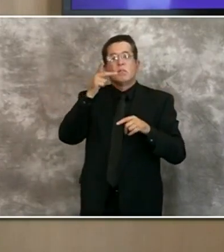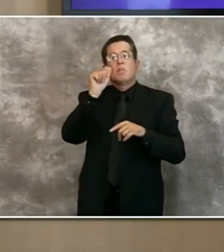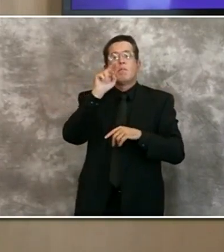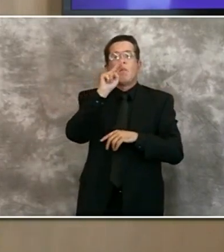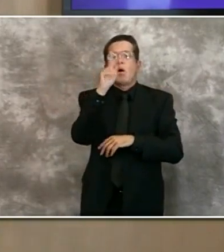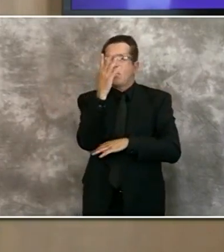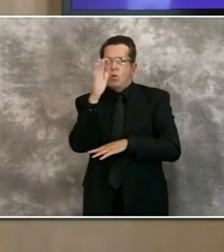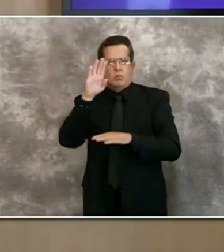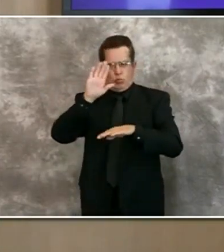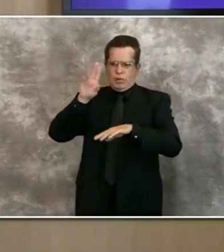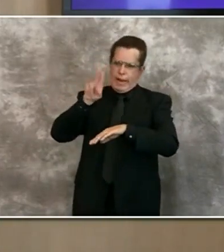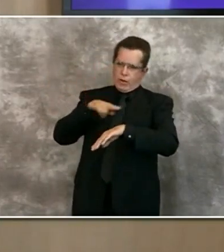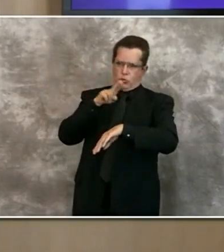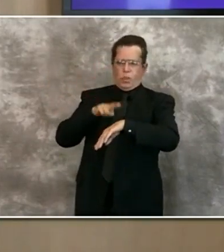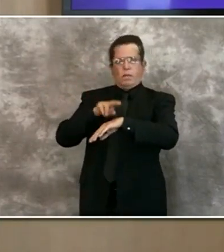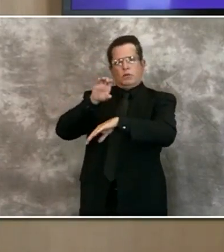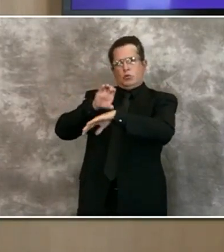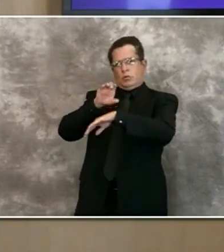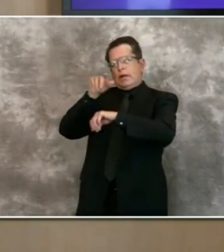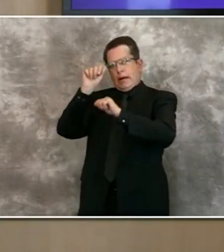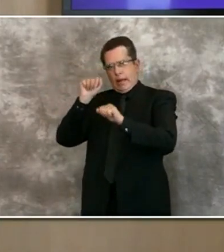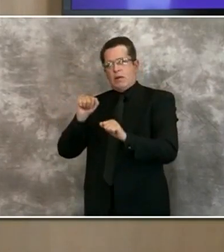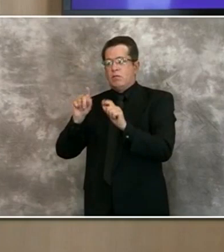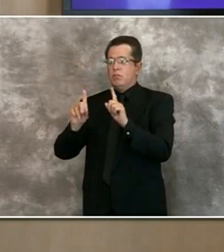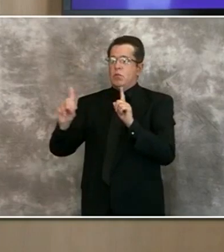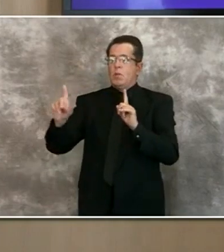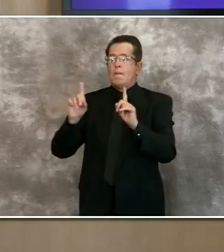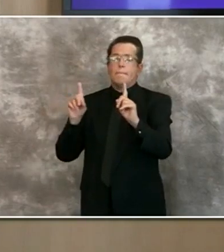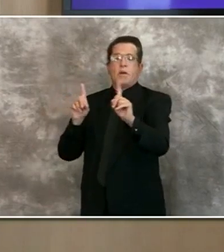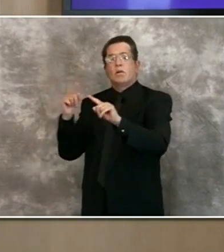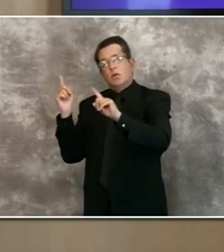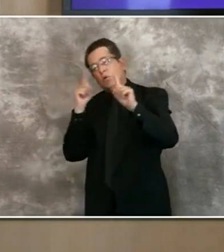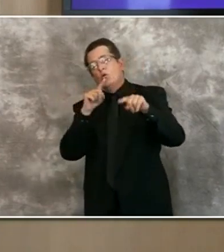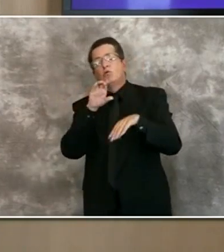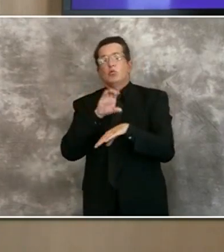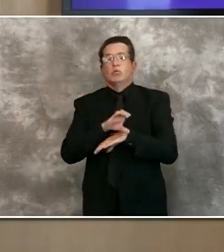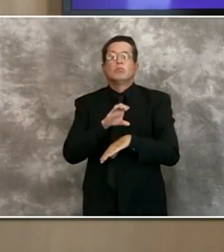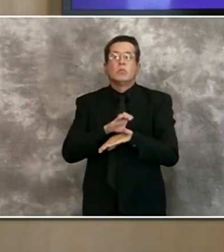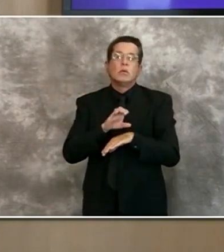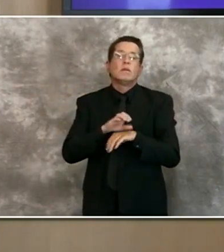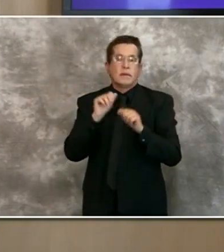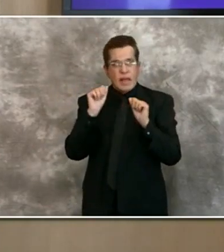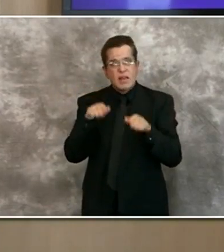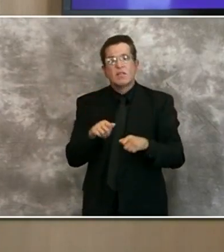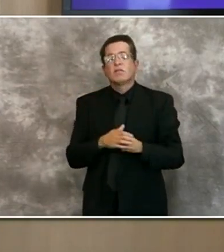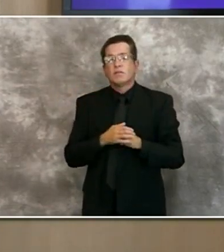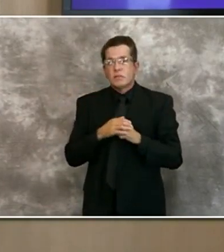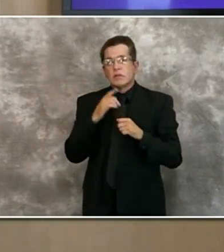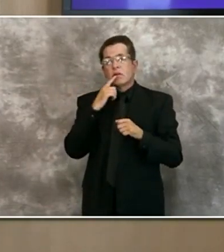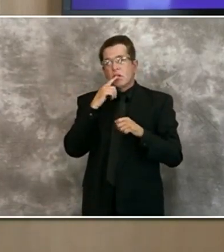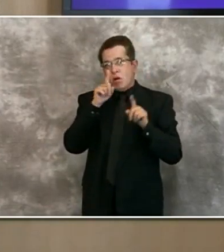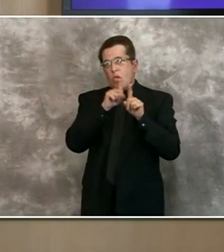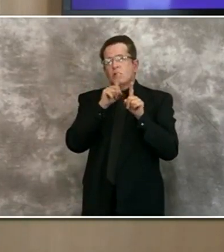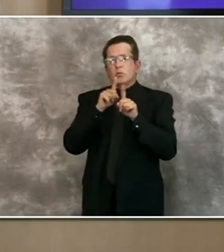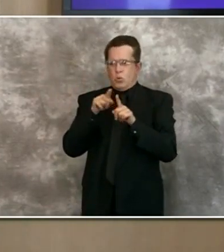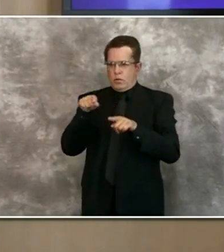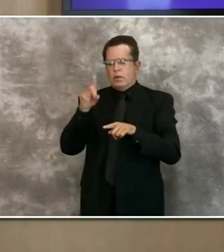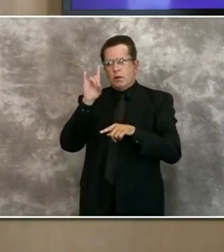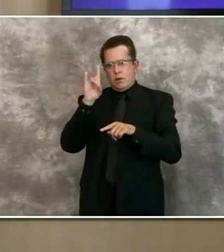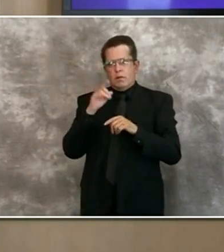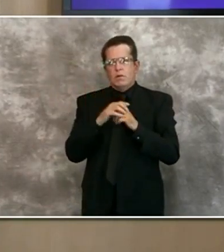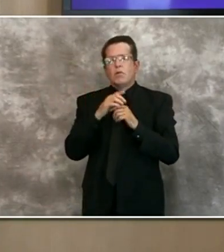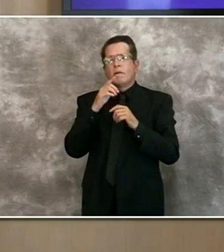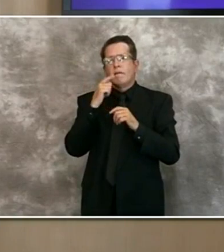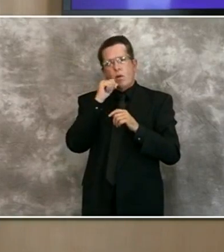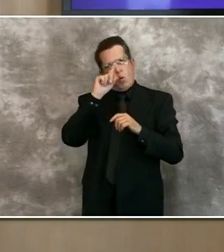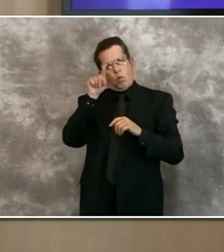provided that you can physically distance between individuals, you can do outdoor services without a limitation on the number of people. They've also modified that this applies